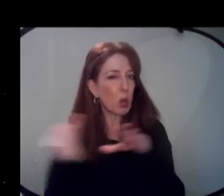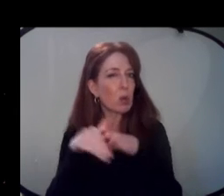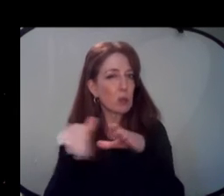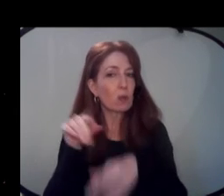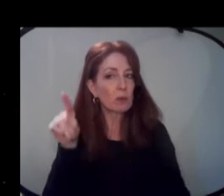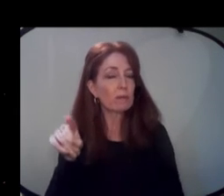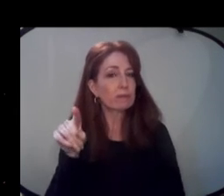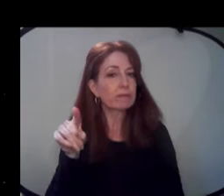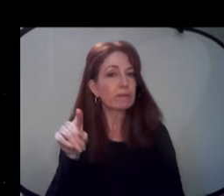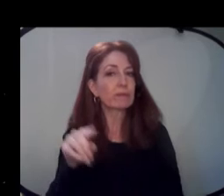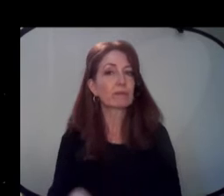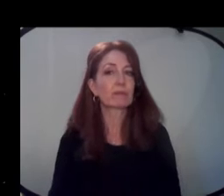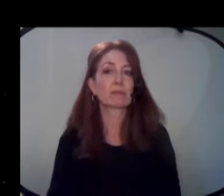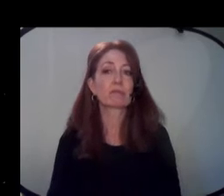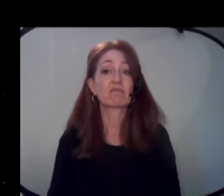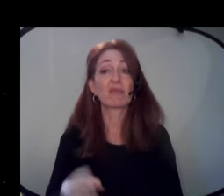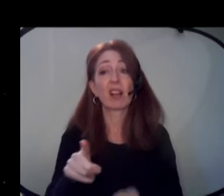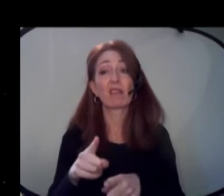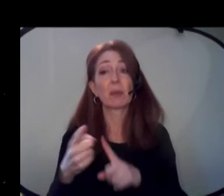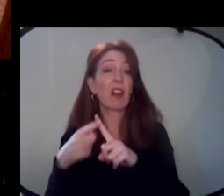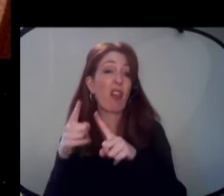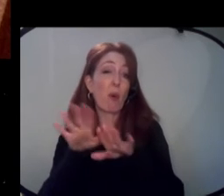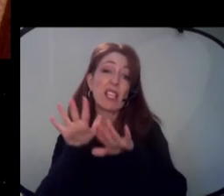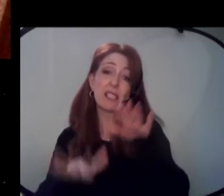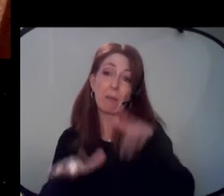one. Otherwise, the composition is pretty identical.